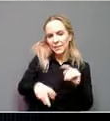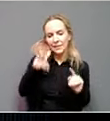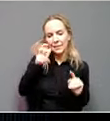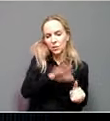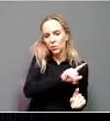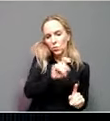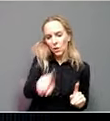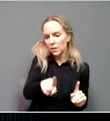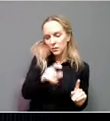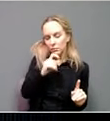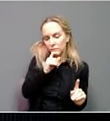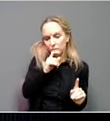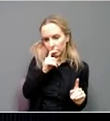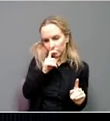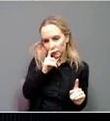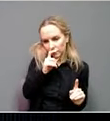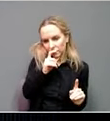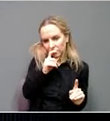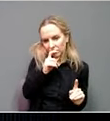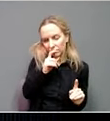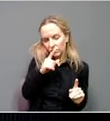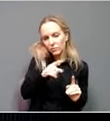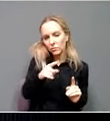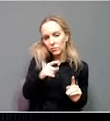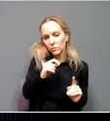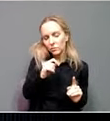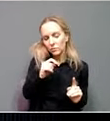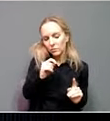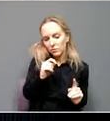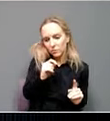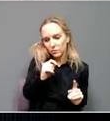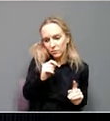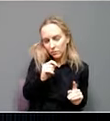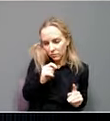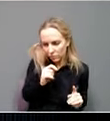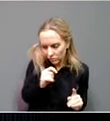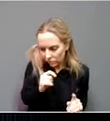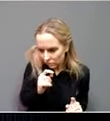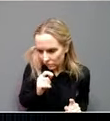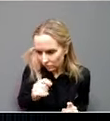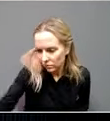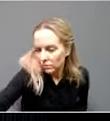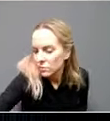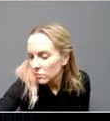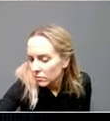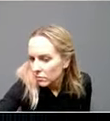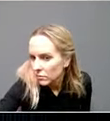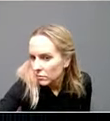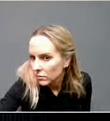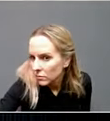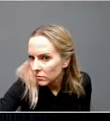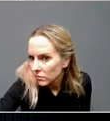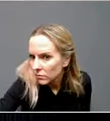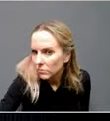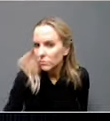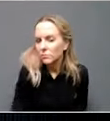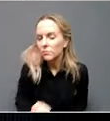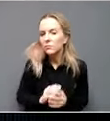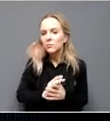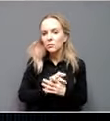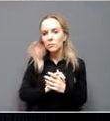have criticized the president's mandate to get vaccinated and also not vaccinated to get